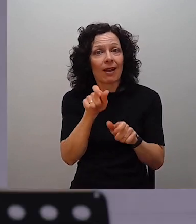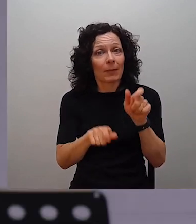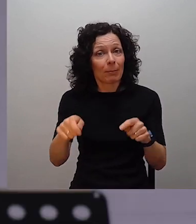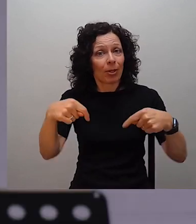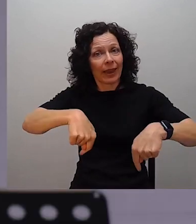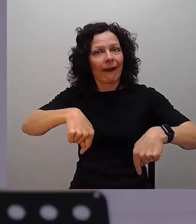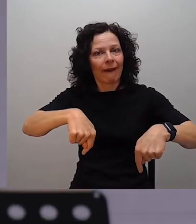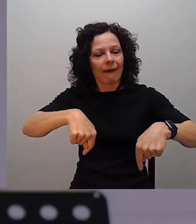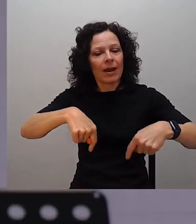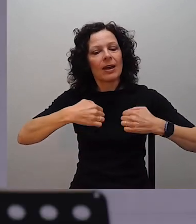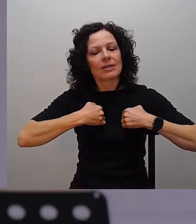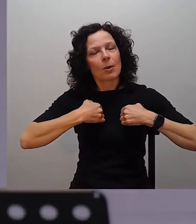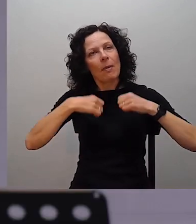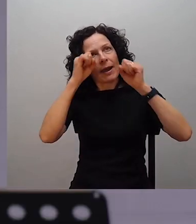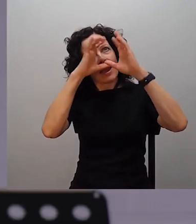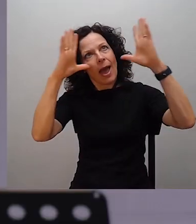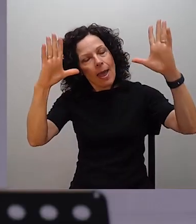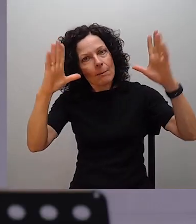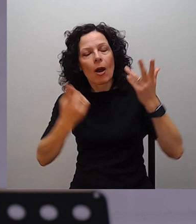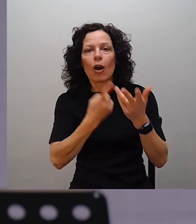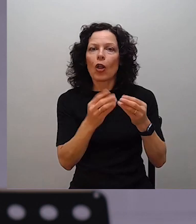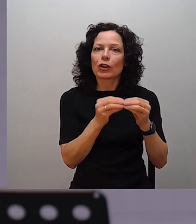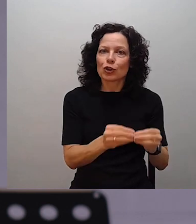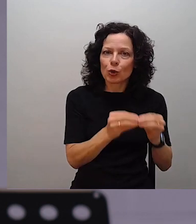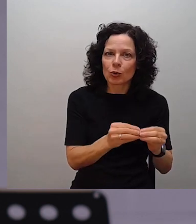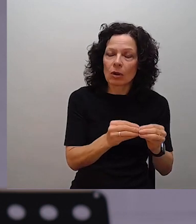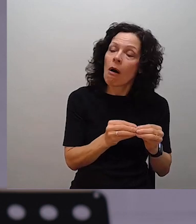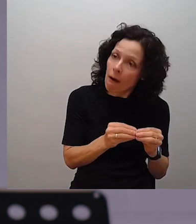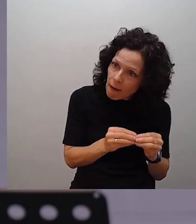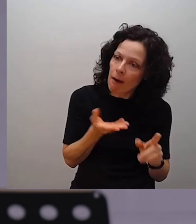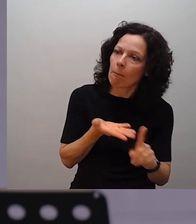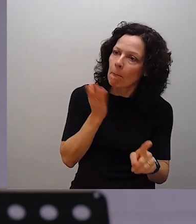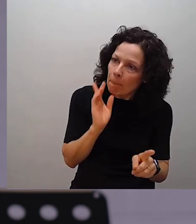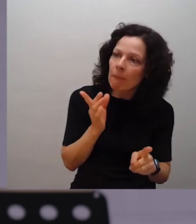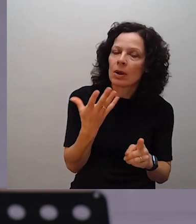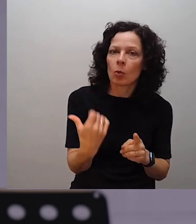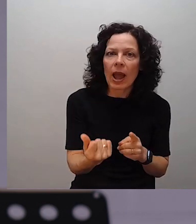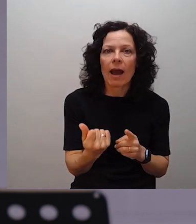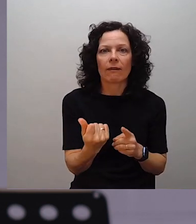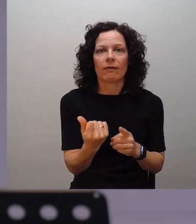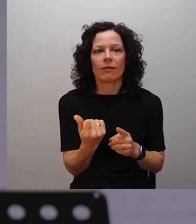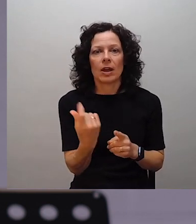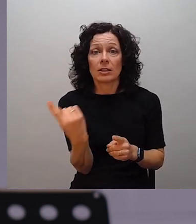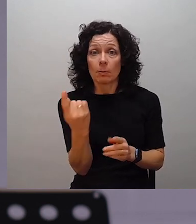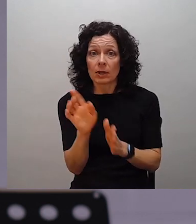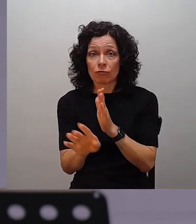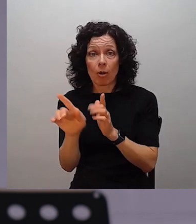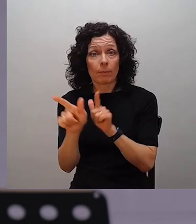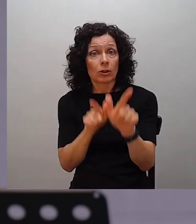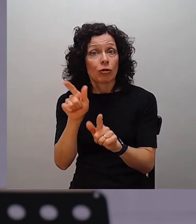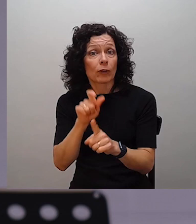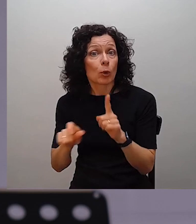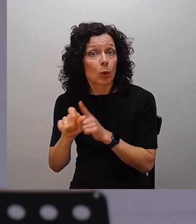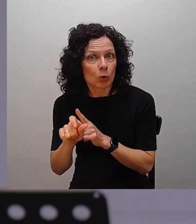my vision was that other students might obviously see that we had somebody from the community here, and see